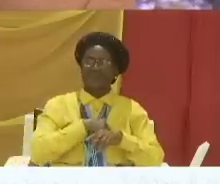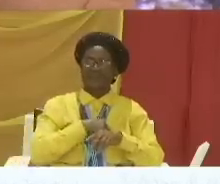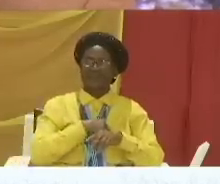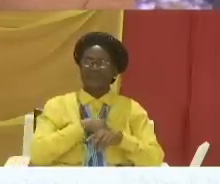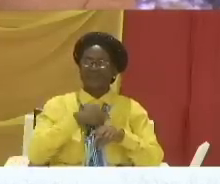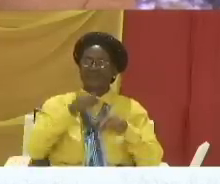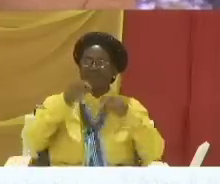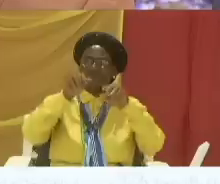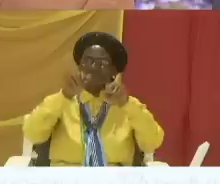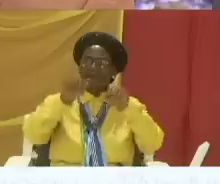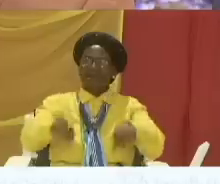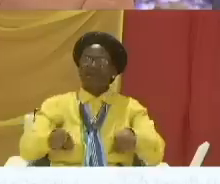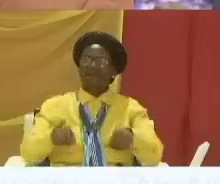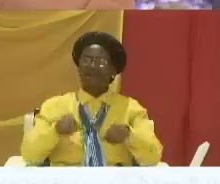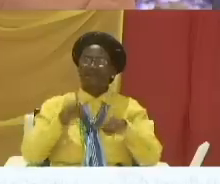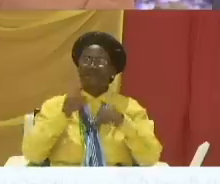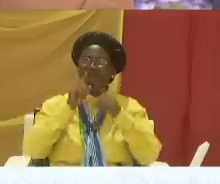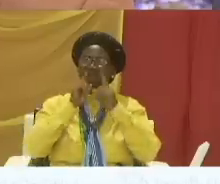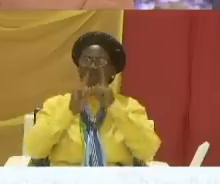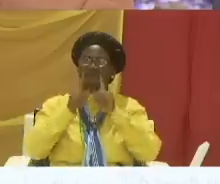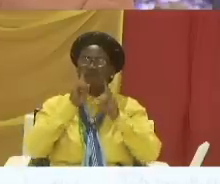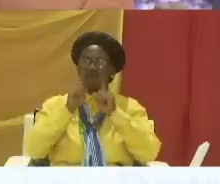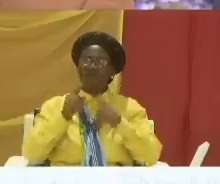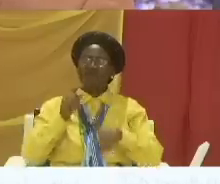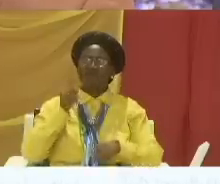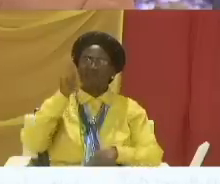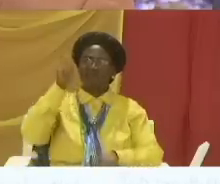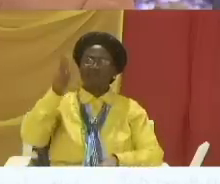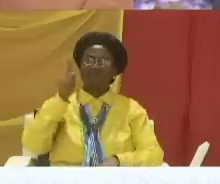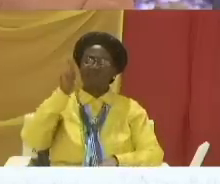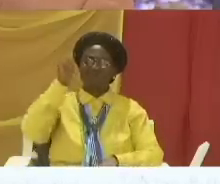We can talk a little now.